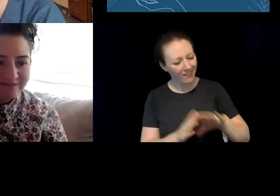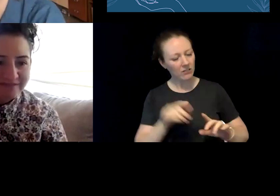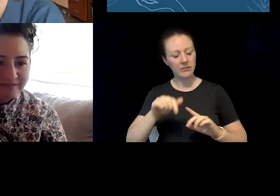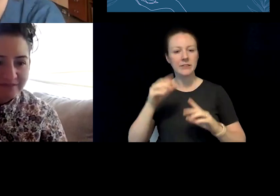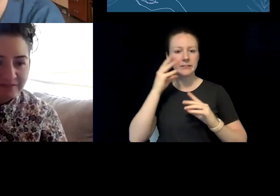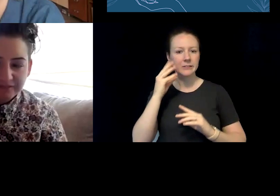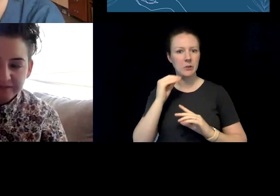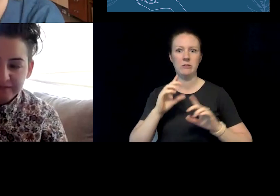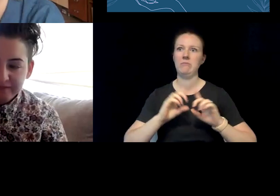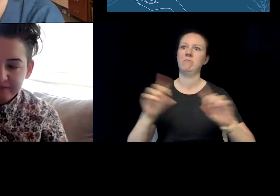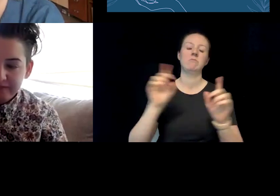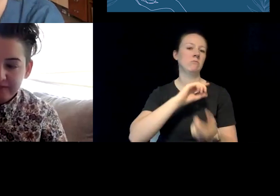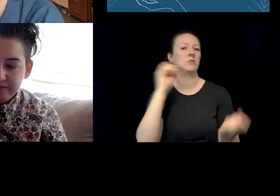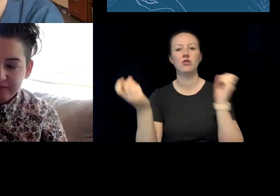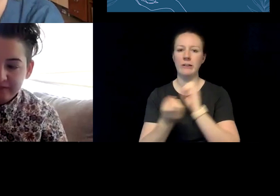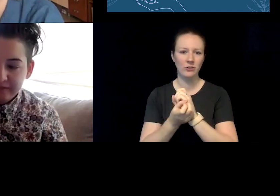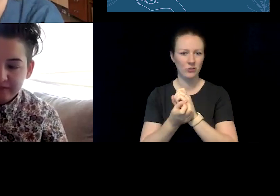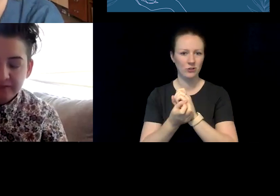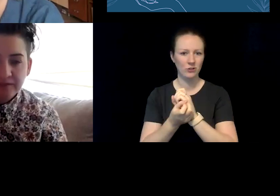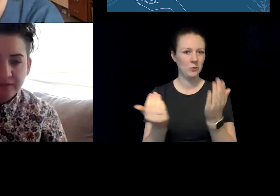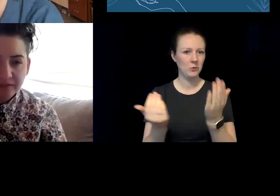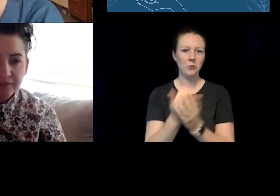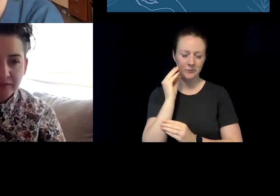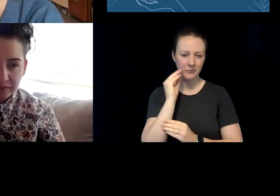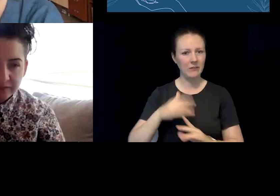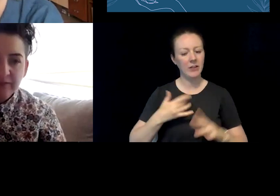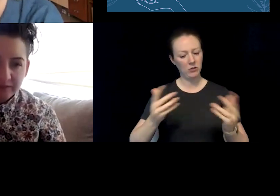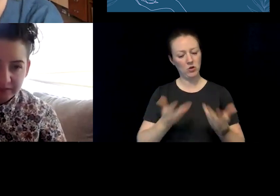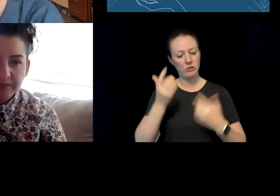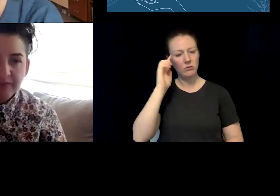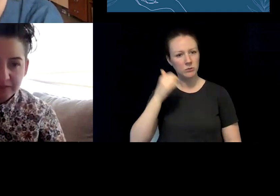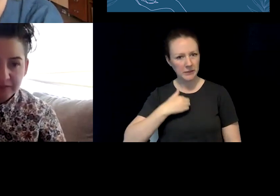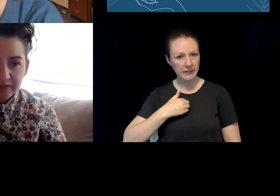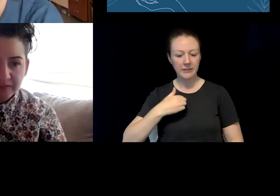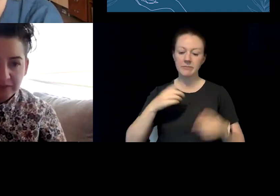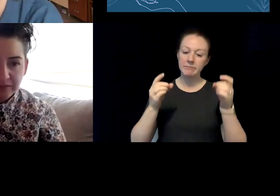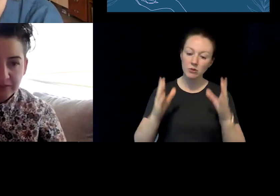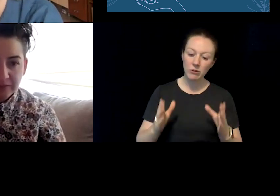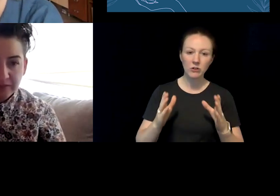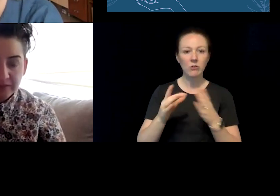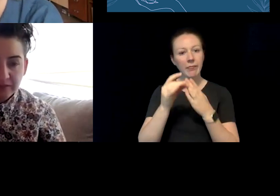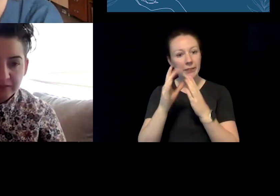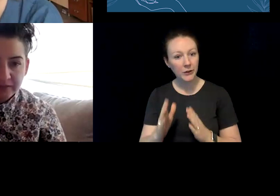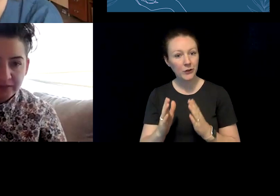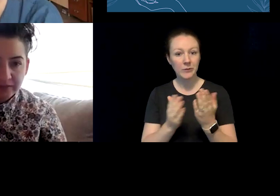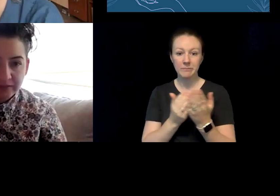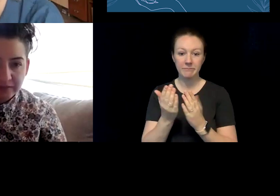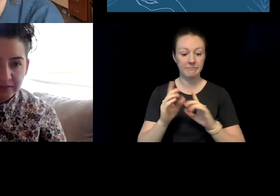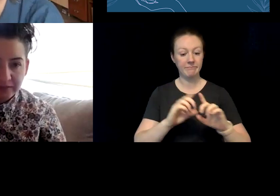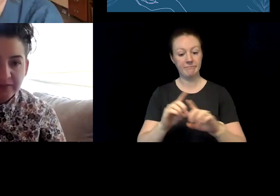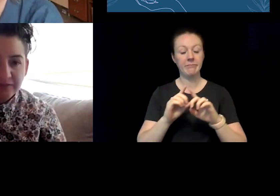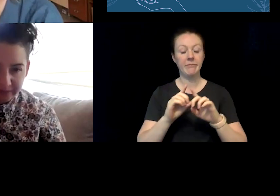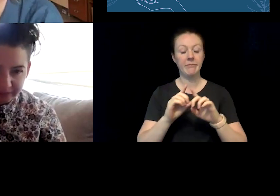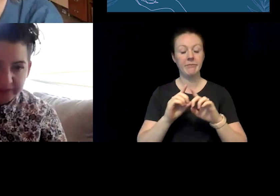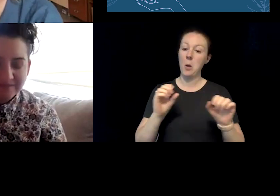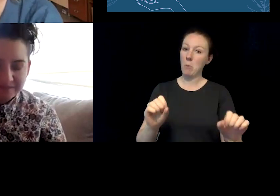blew all that away. And it really encouraged me as a leader and as a director that, about what the possibilities for joy are in a